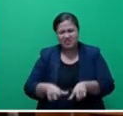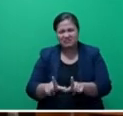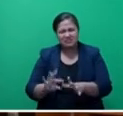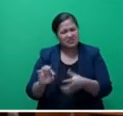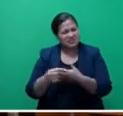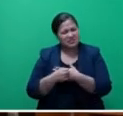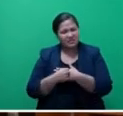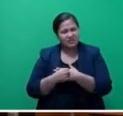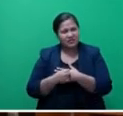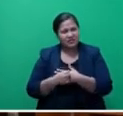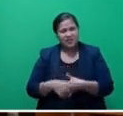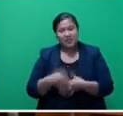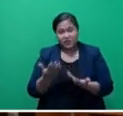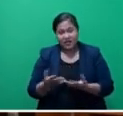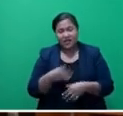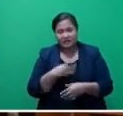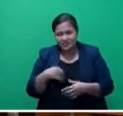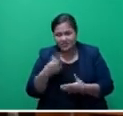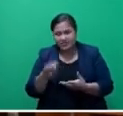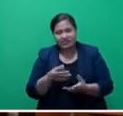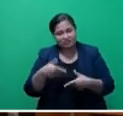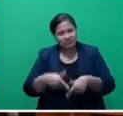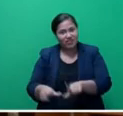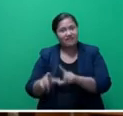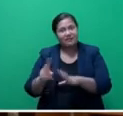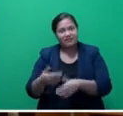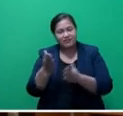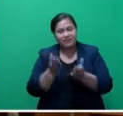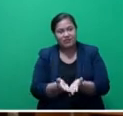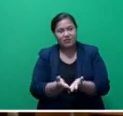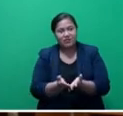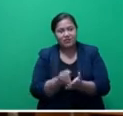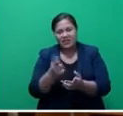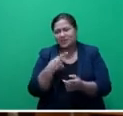Minister only travels by boats, and he'll tell you, sir, firsthand that they're very